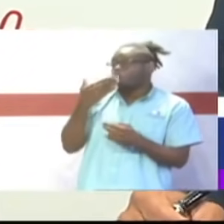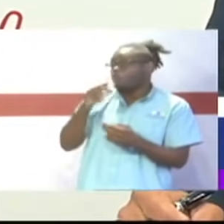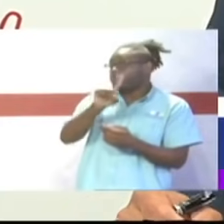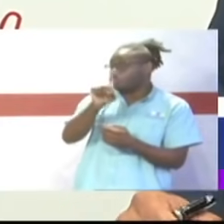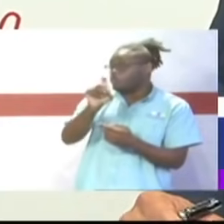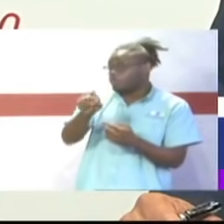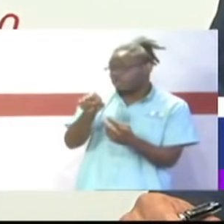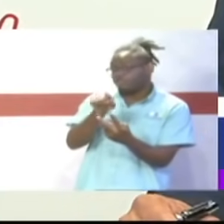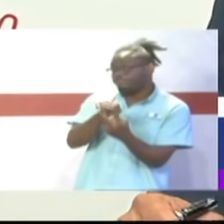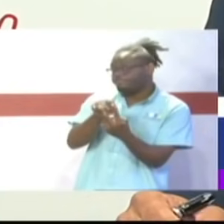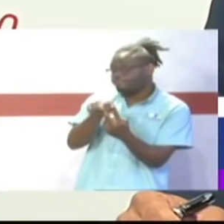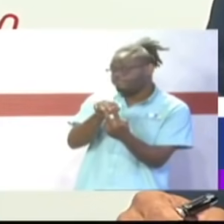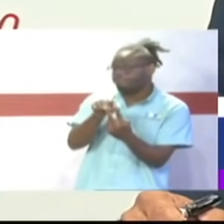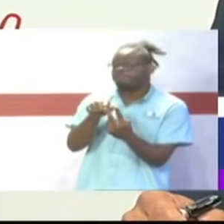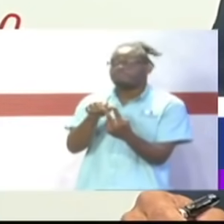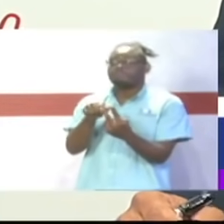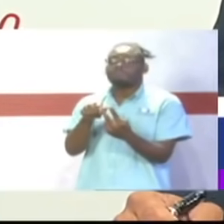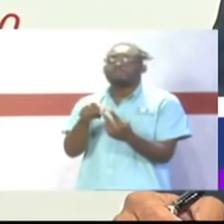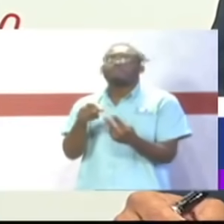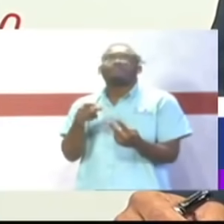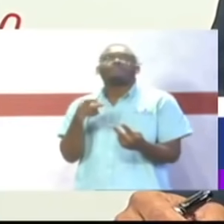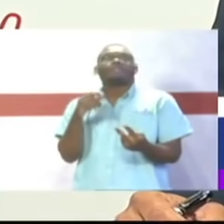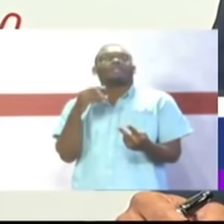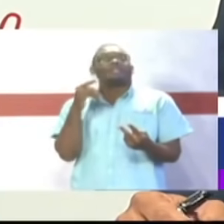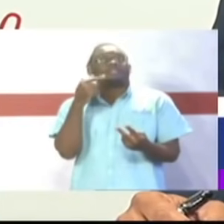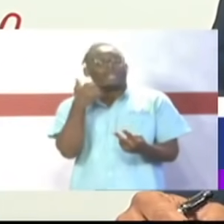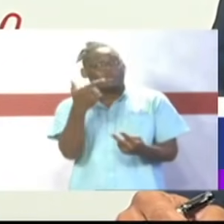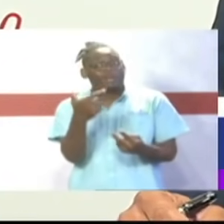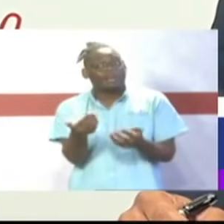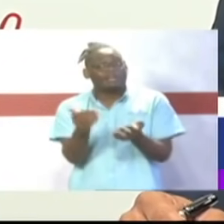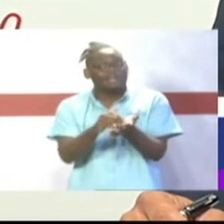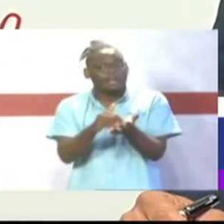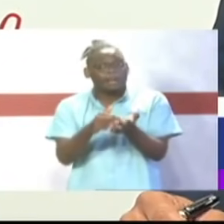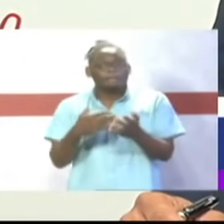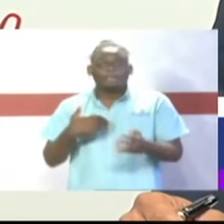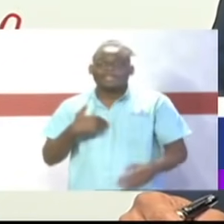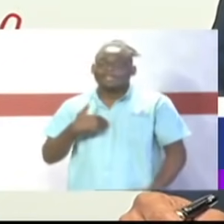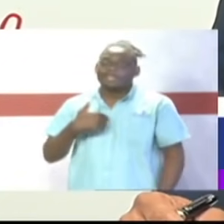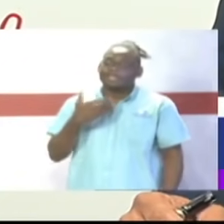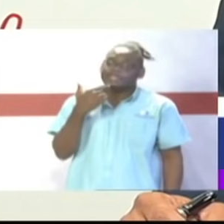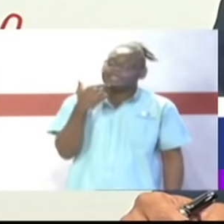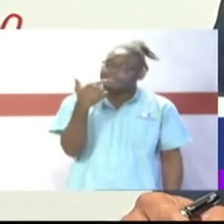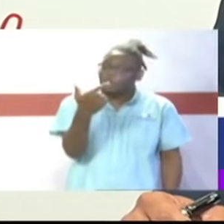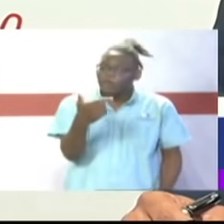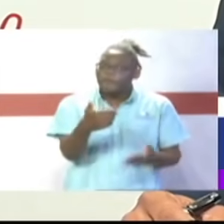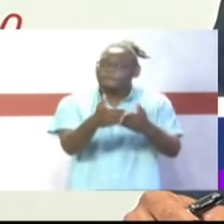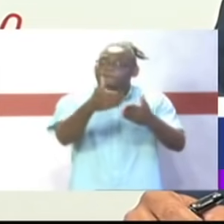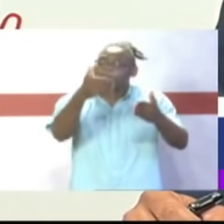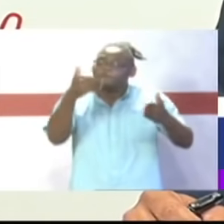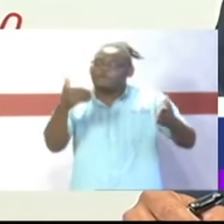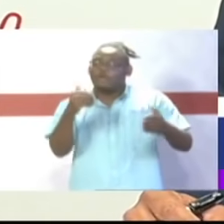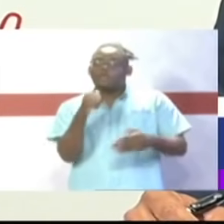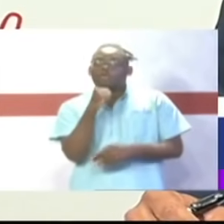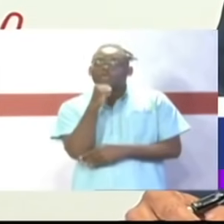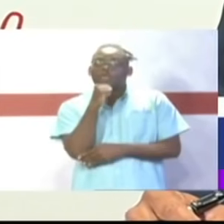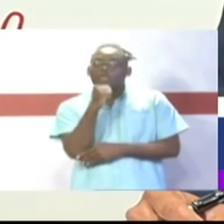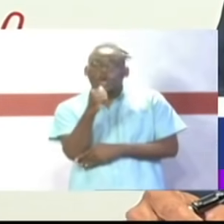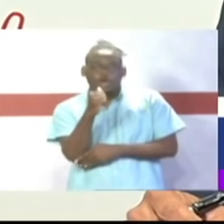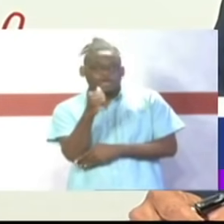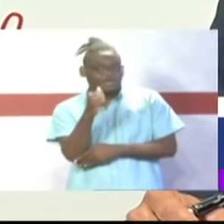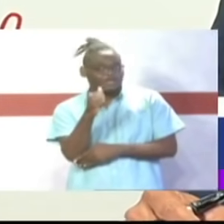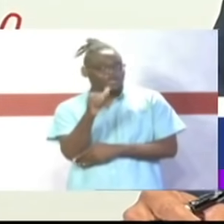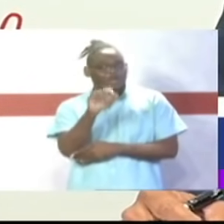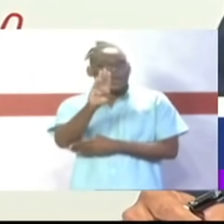to repeat what I said at the start. At the start, I clearly said these are interim recommendations for